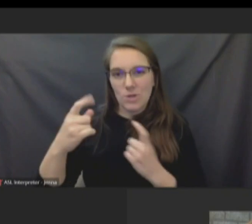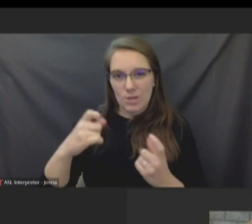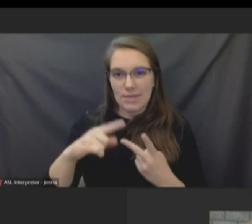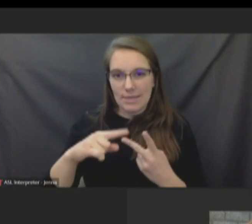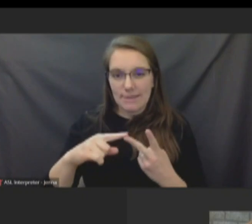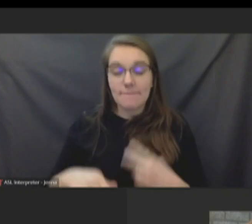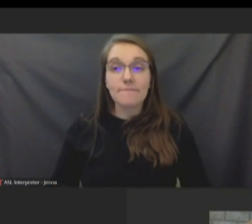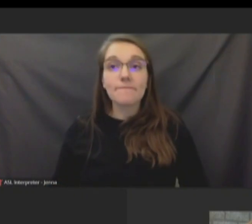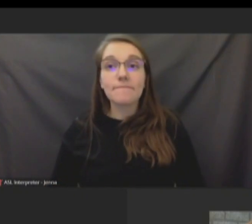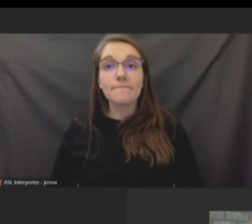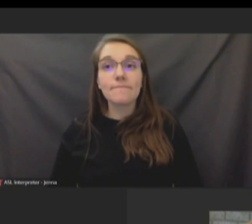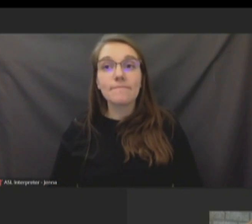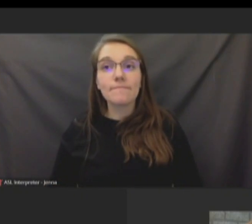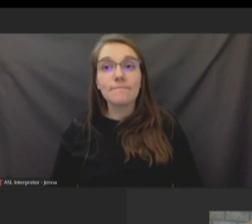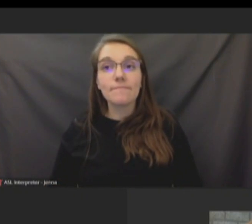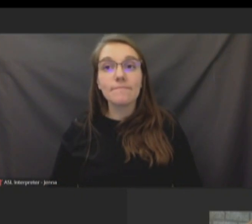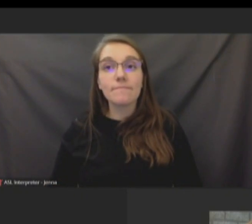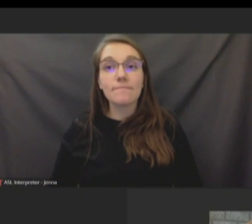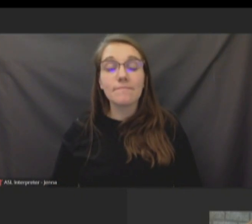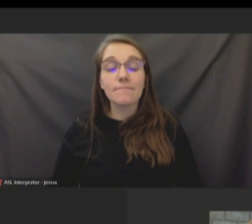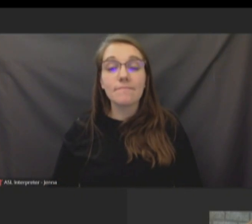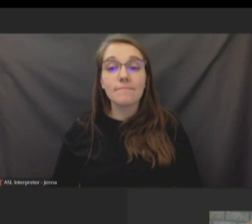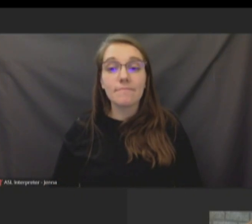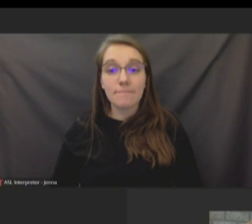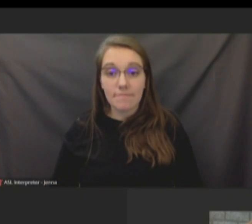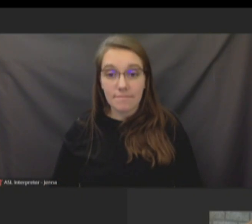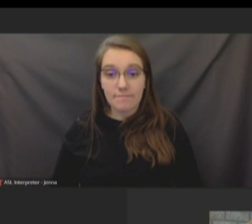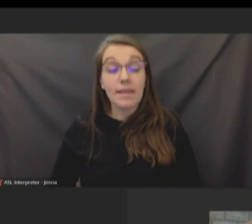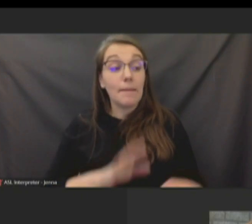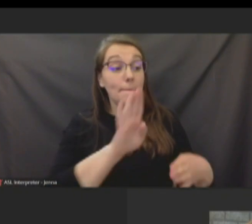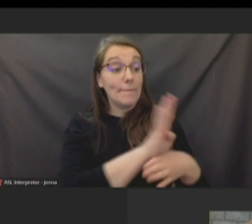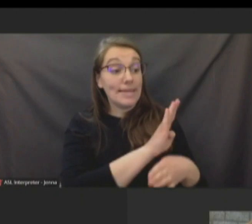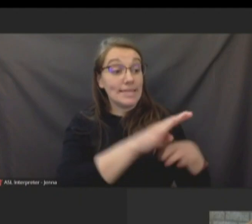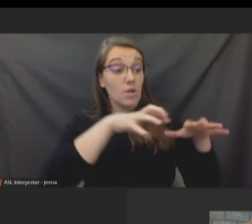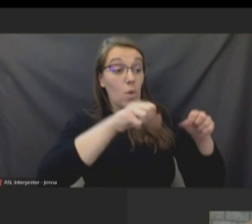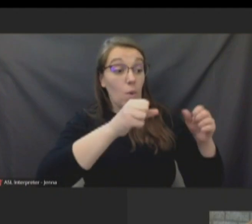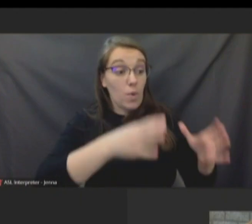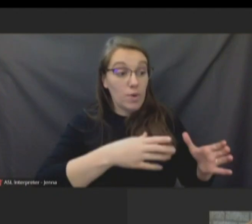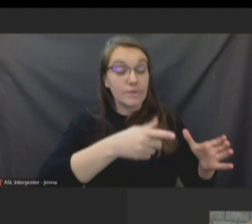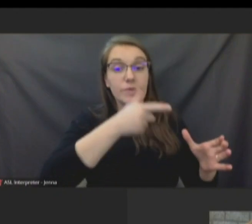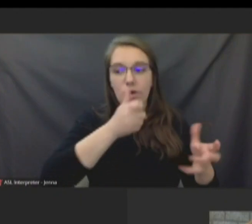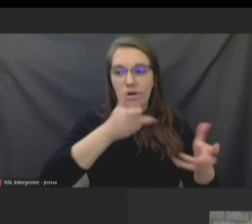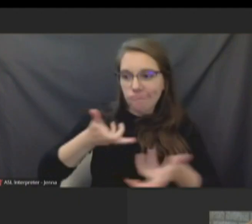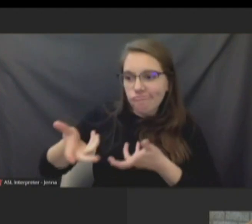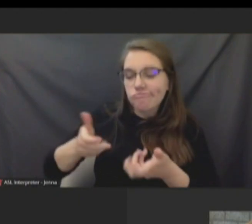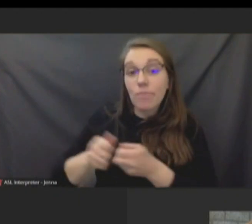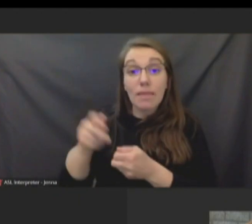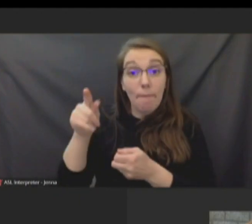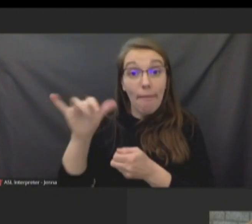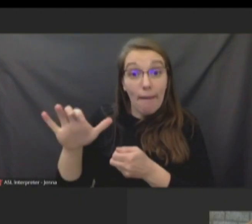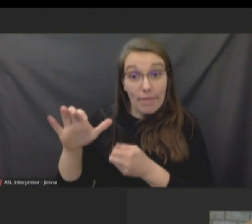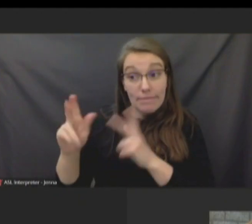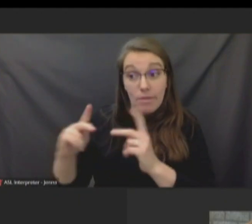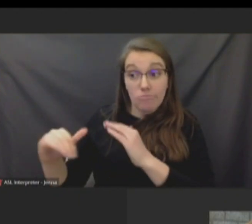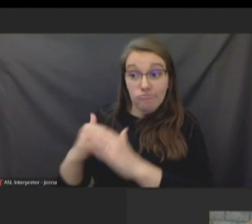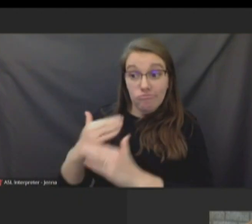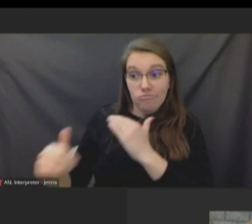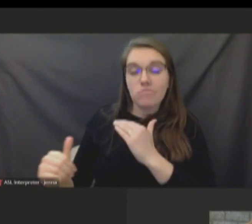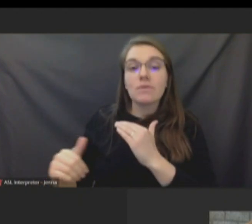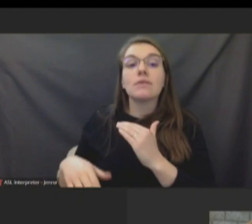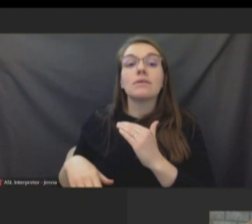advise business owners that are, you know, interacting with members of the public, you know, as they enter their establishments, to not ask for